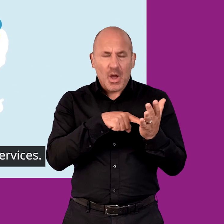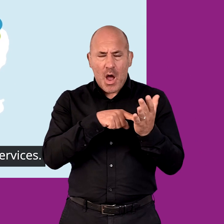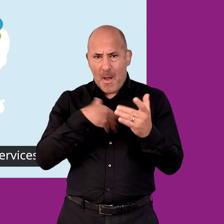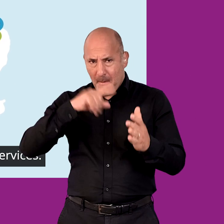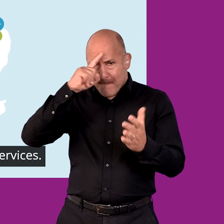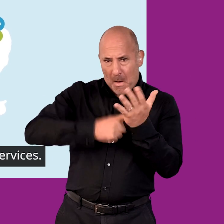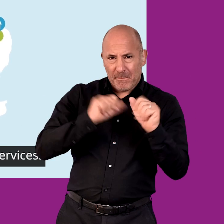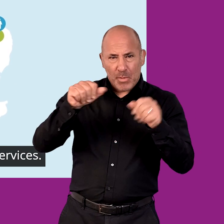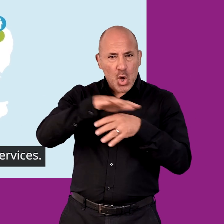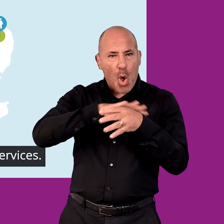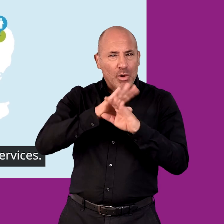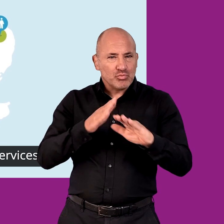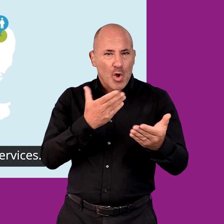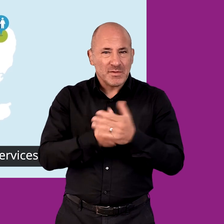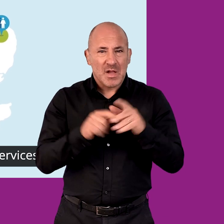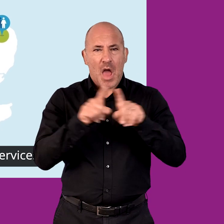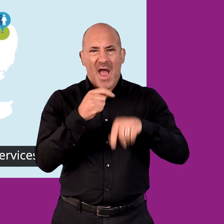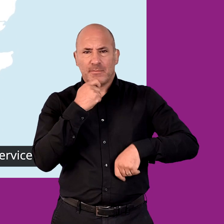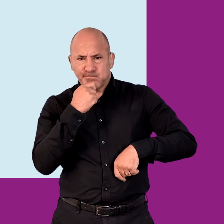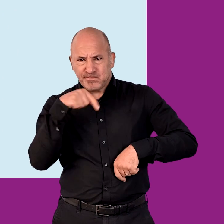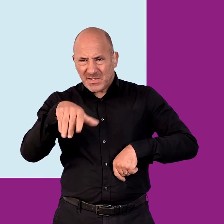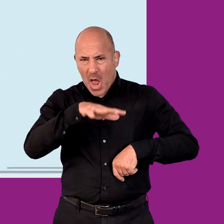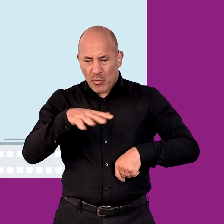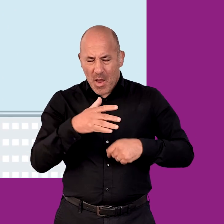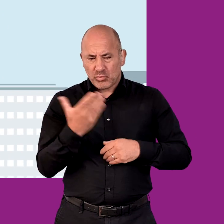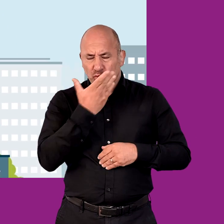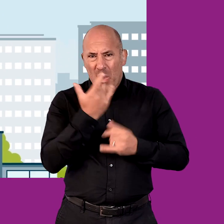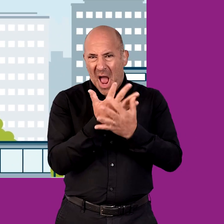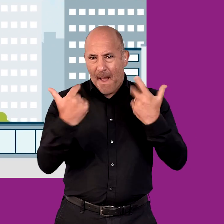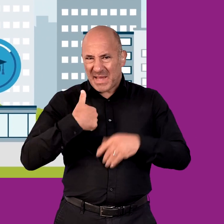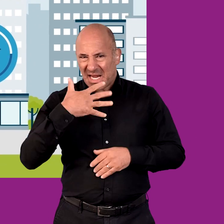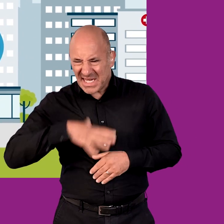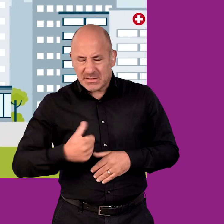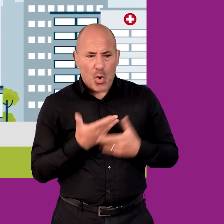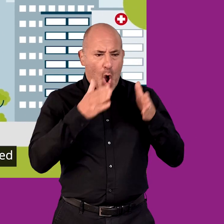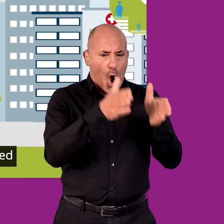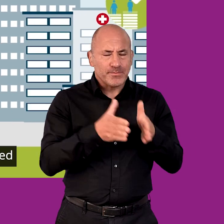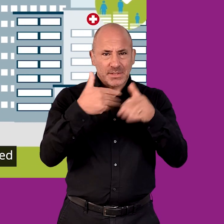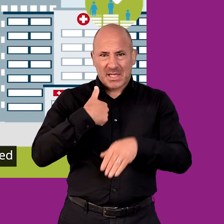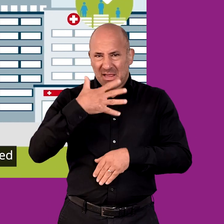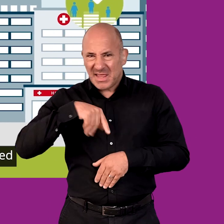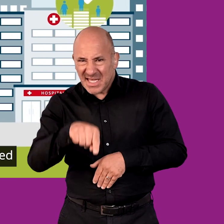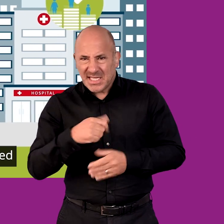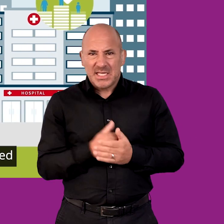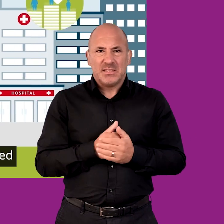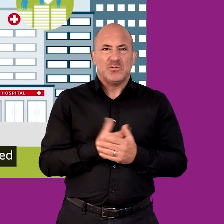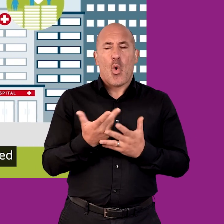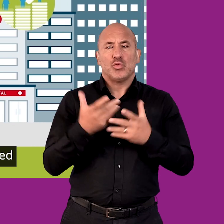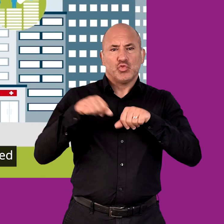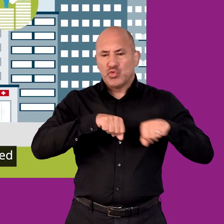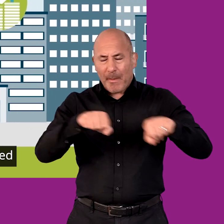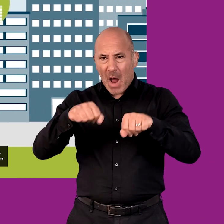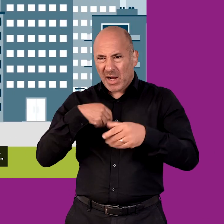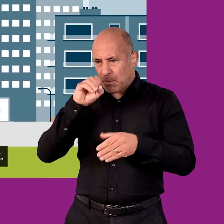make important decisions about local services. Like deciding how many school and hospital places an area might